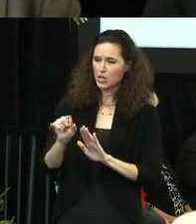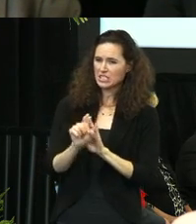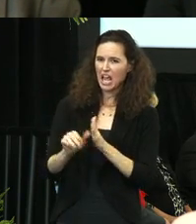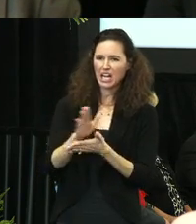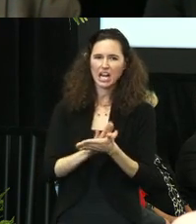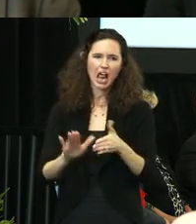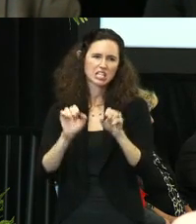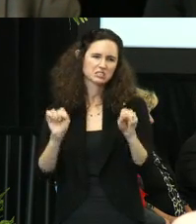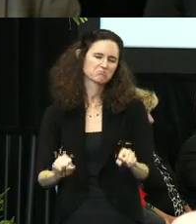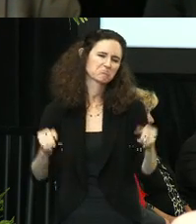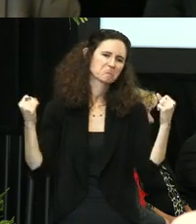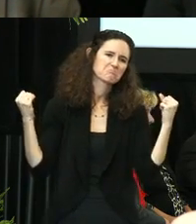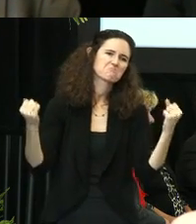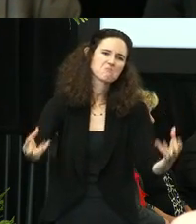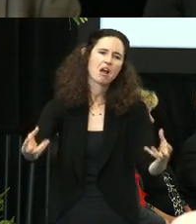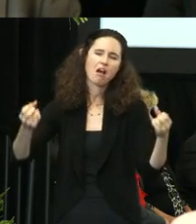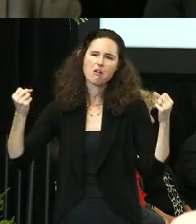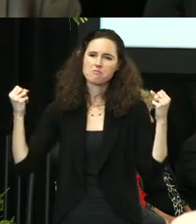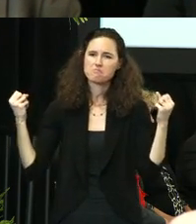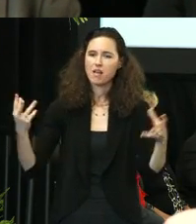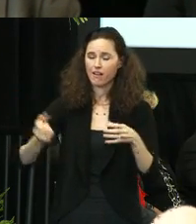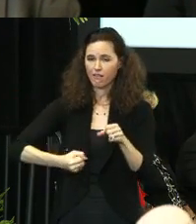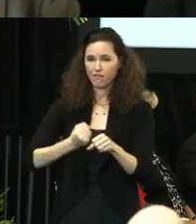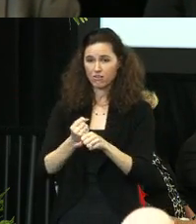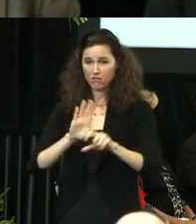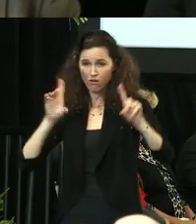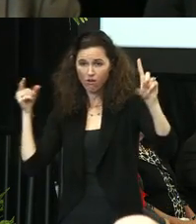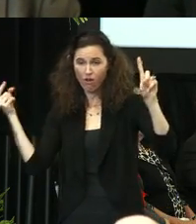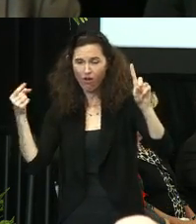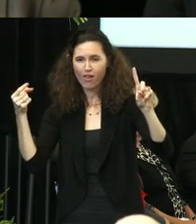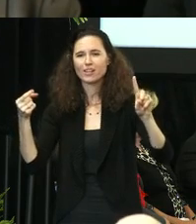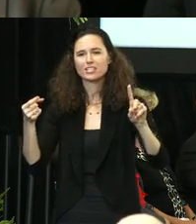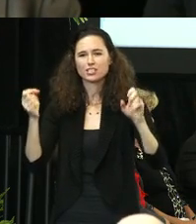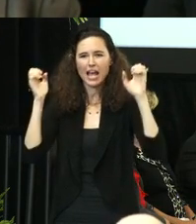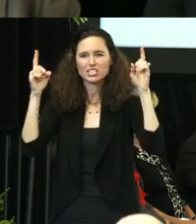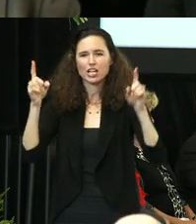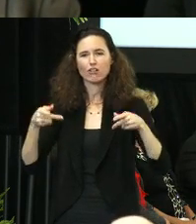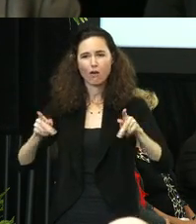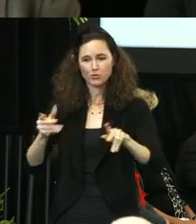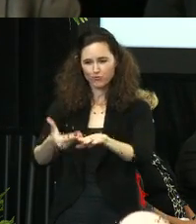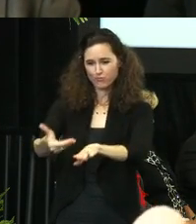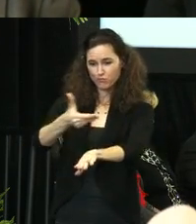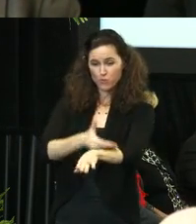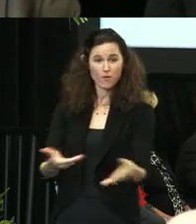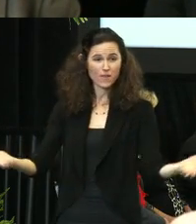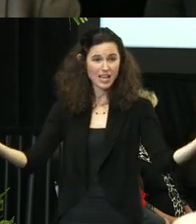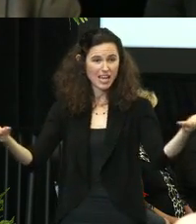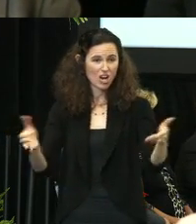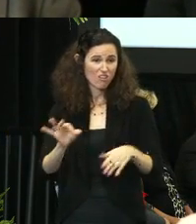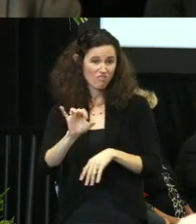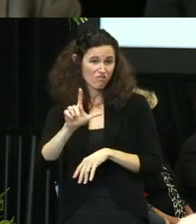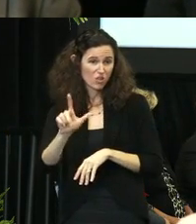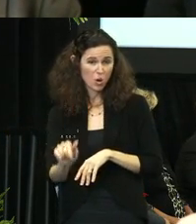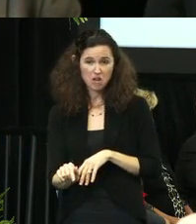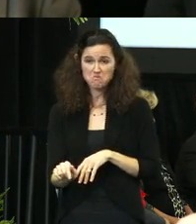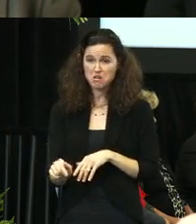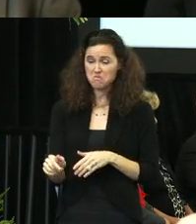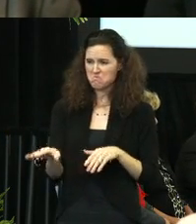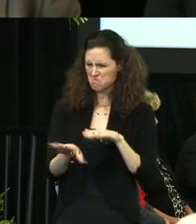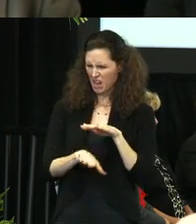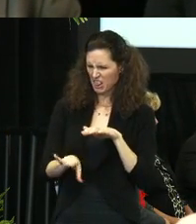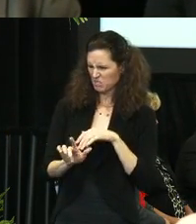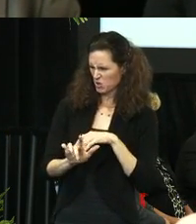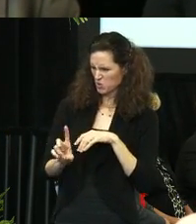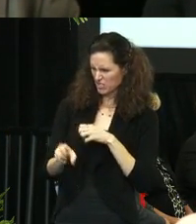many years to improve the educational opportunities of students in Florida for at least 27